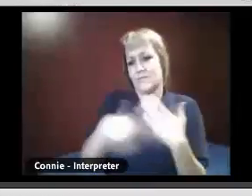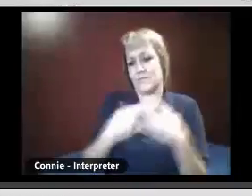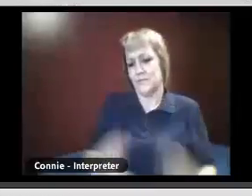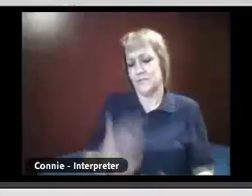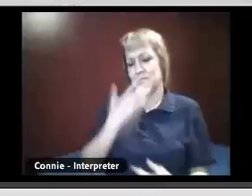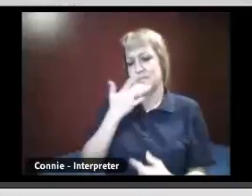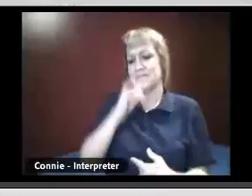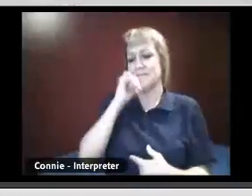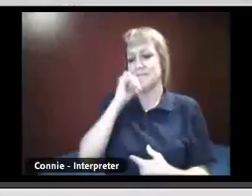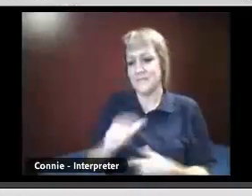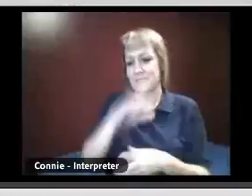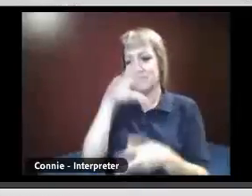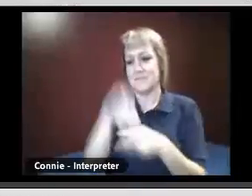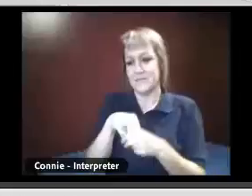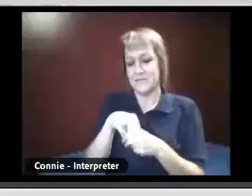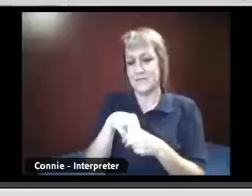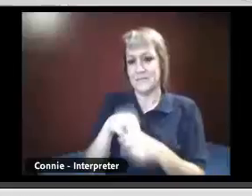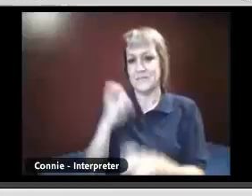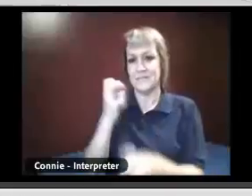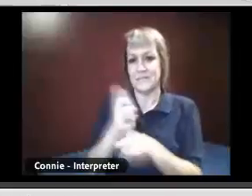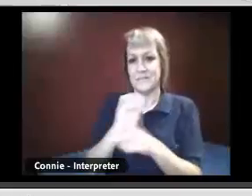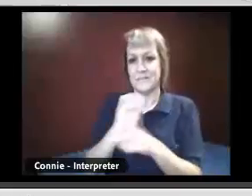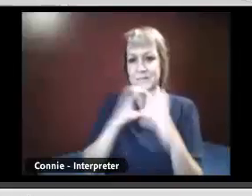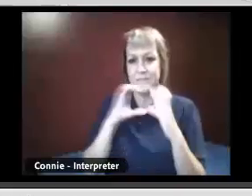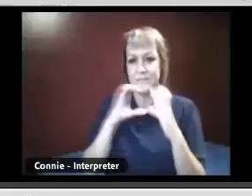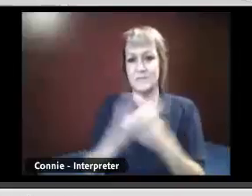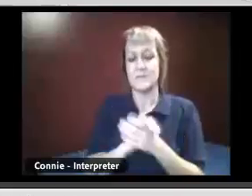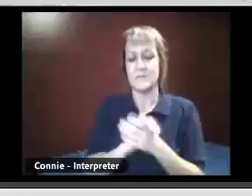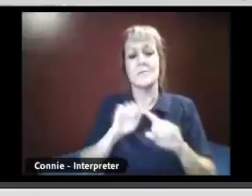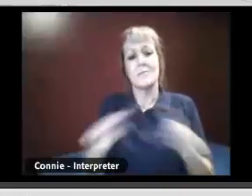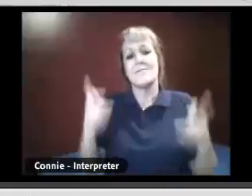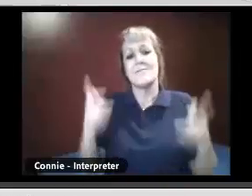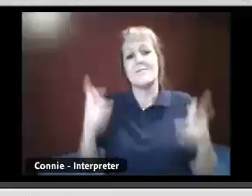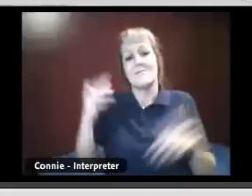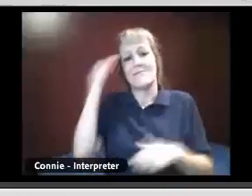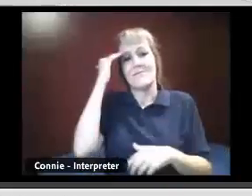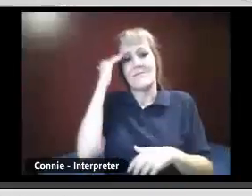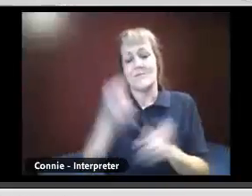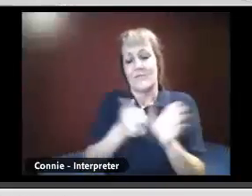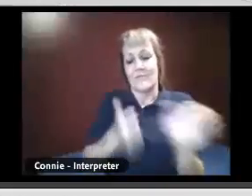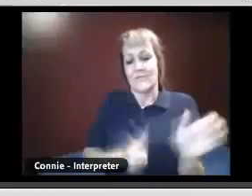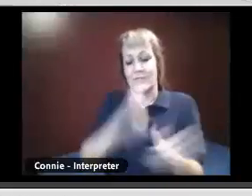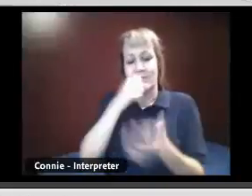not. But we've already acknowledged no good comes from that.